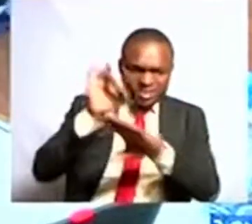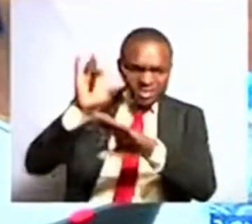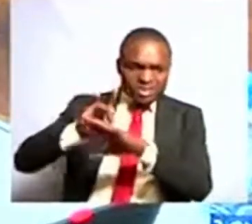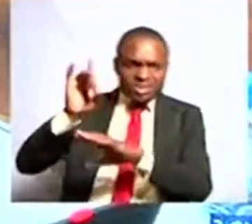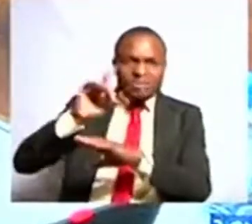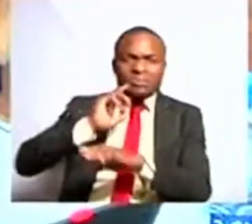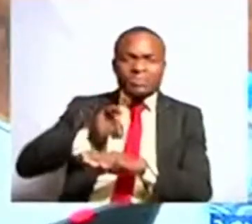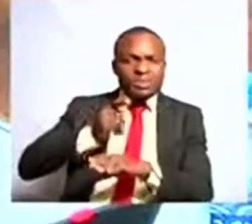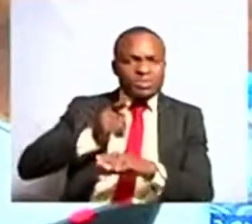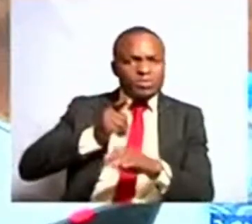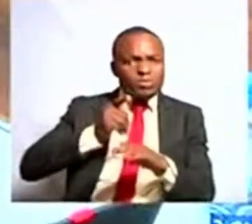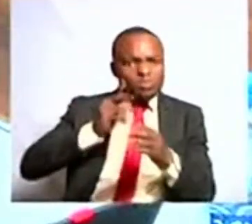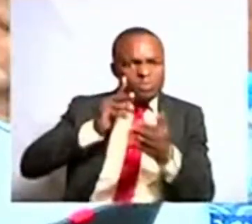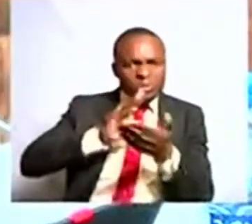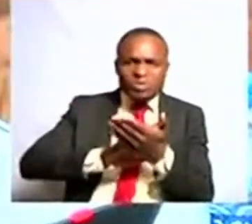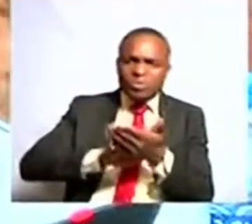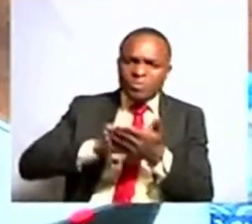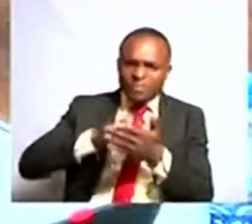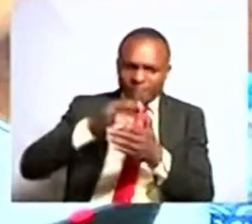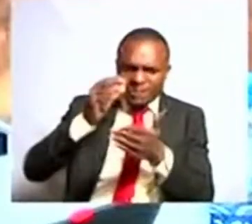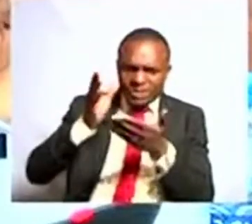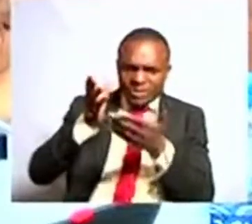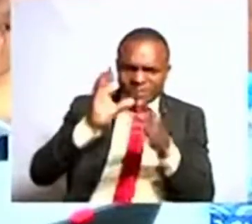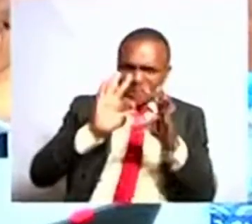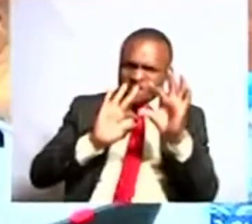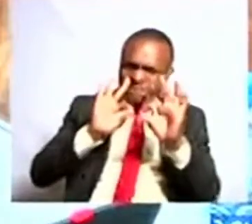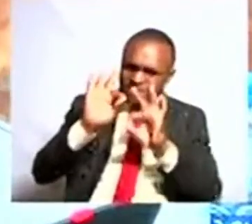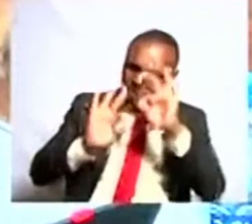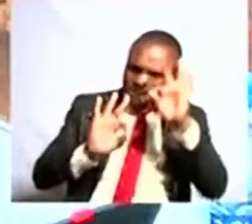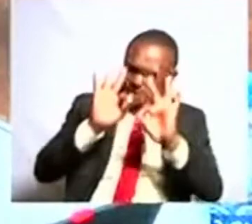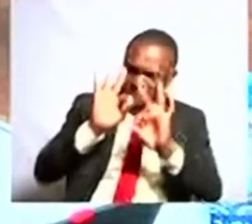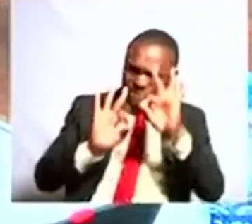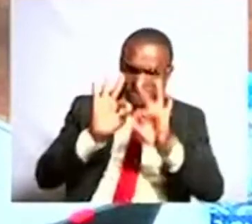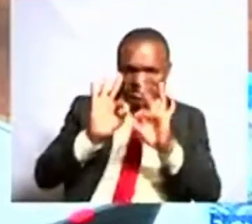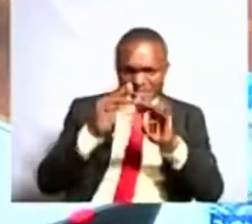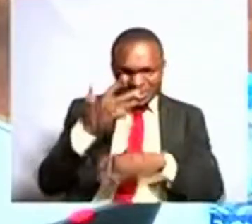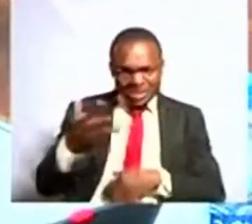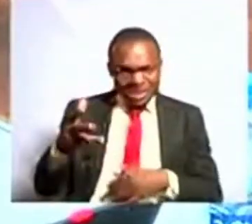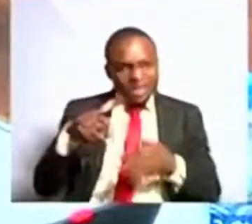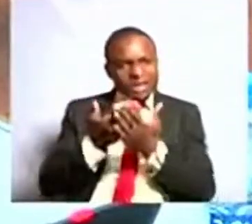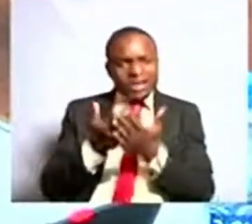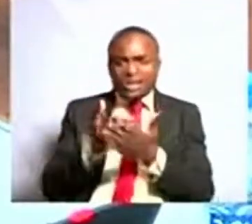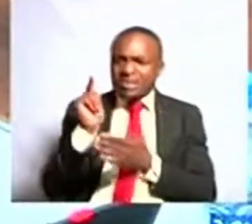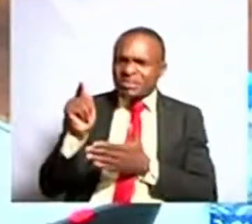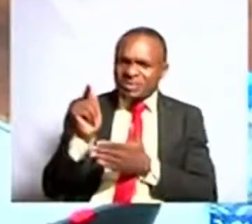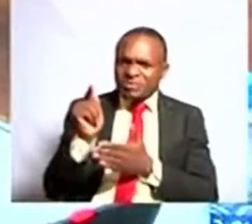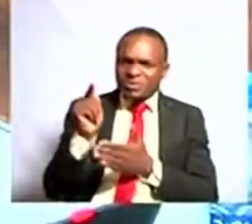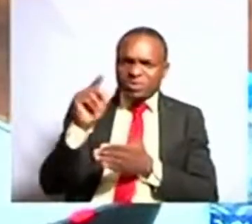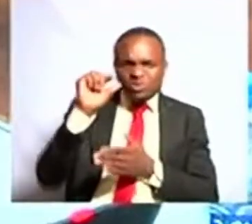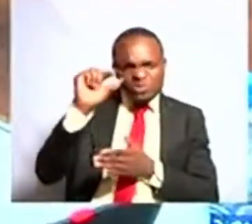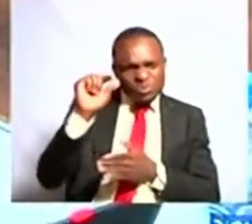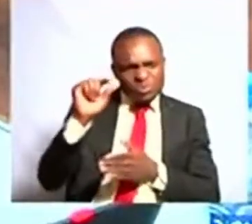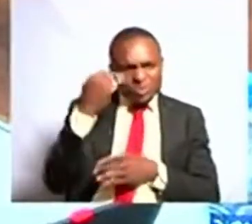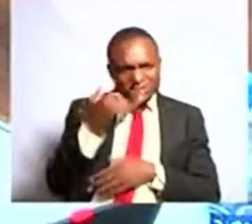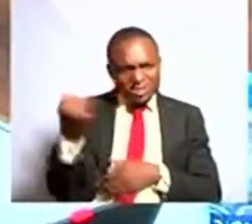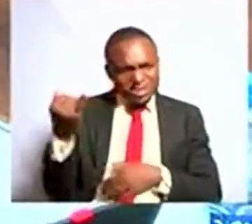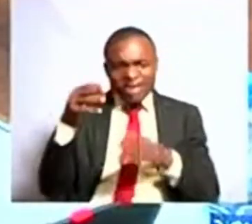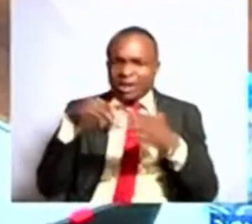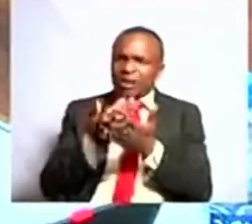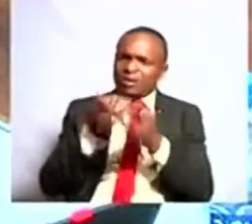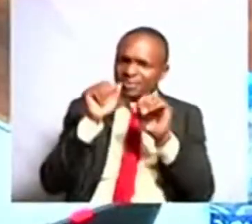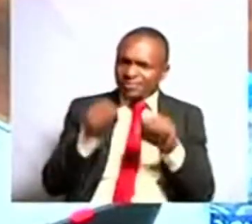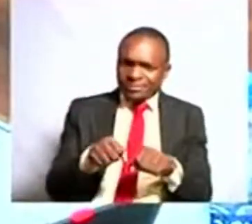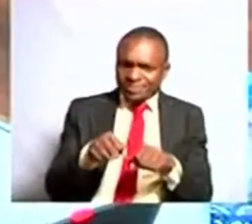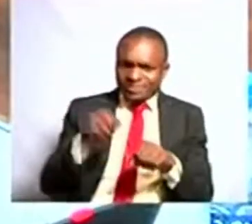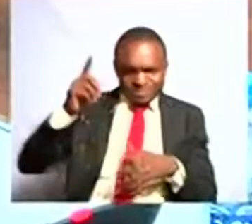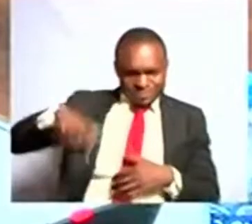need just to perfect 1 or 2 small things here and there. Correct. And how can snags be a root cause of, how can it justify